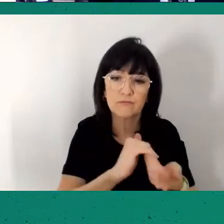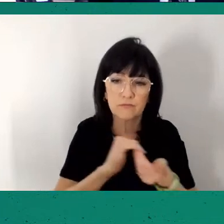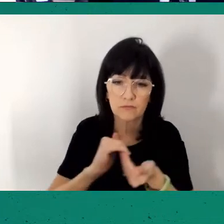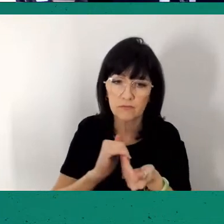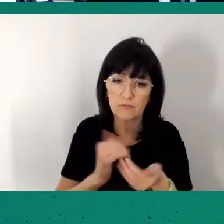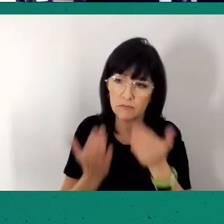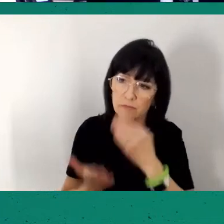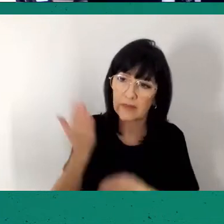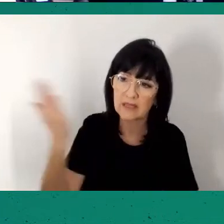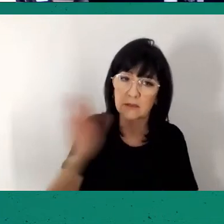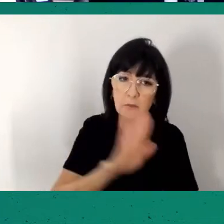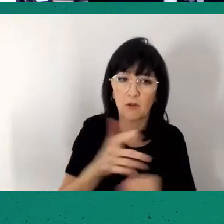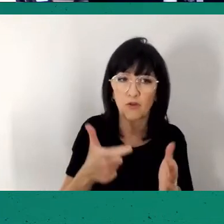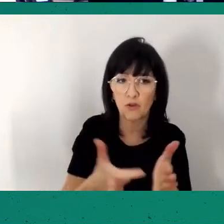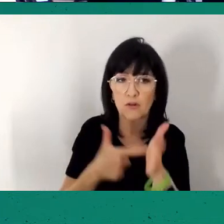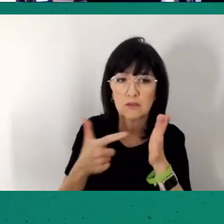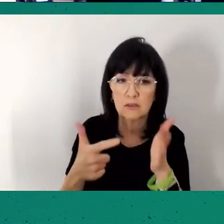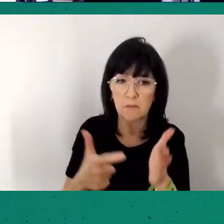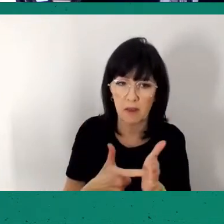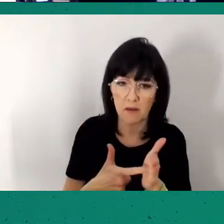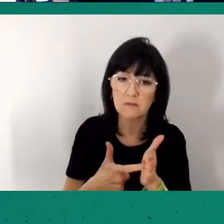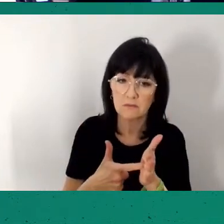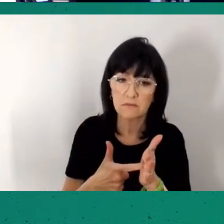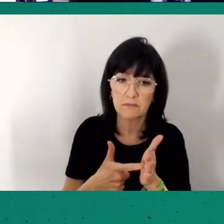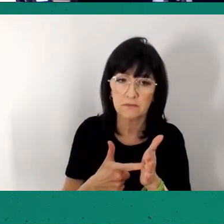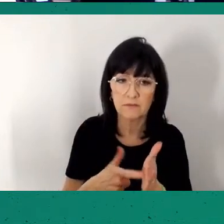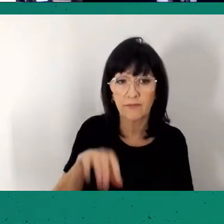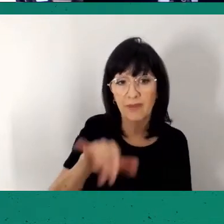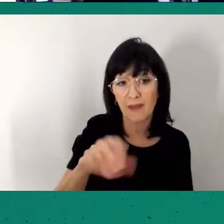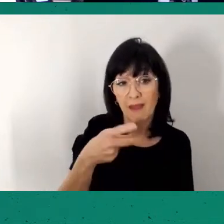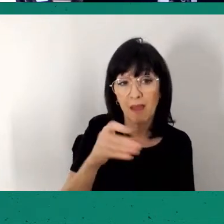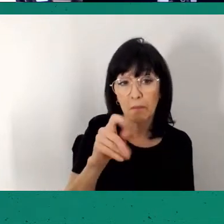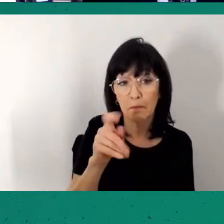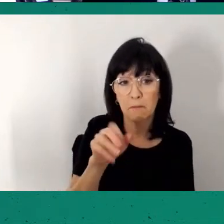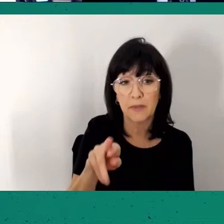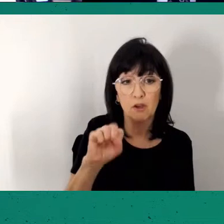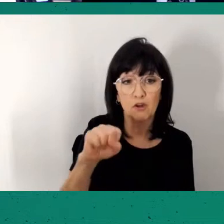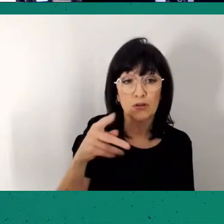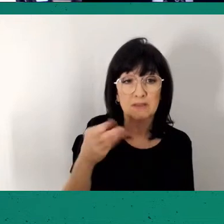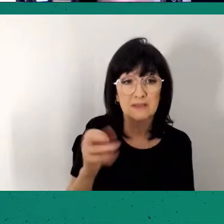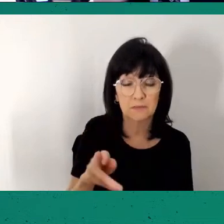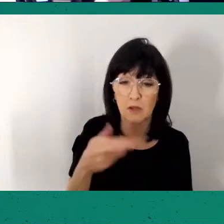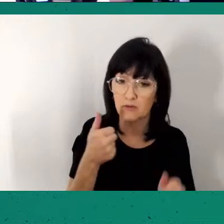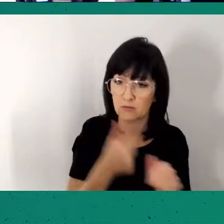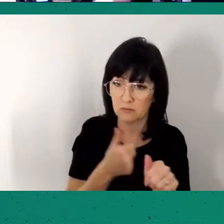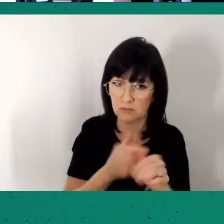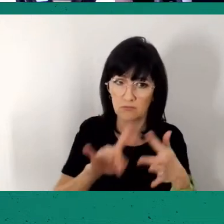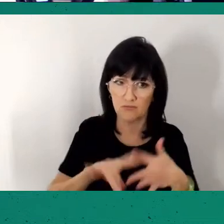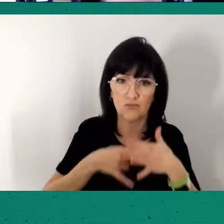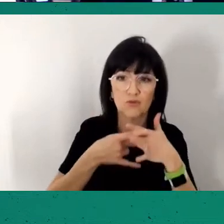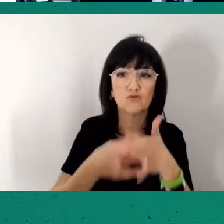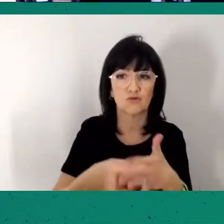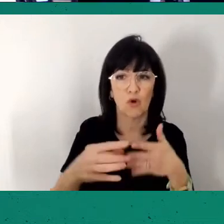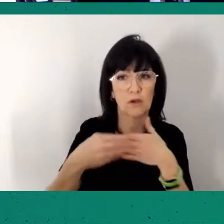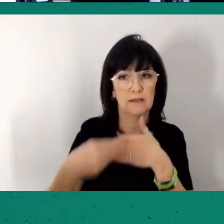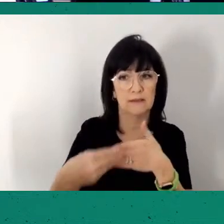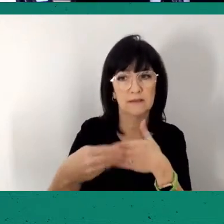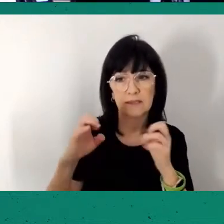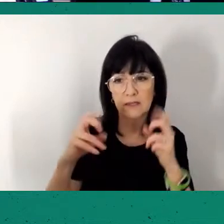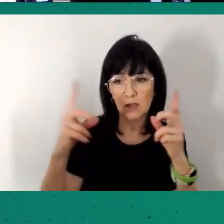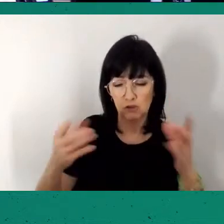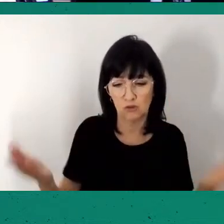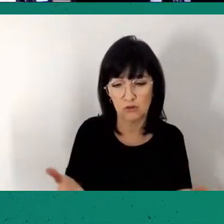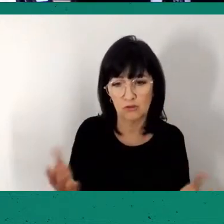slide, please. Peter Spencer, another educational pioneer in Delaware, established